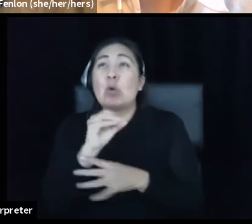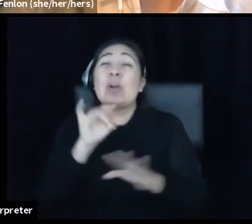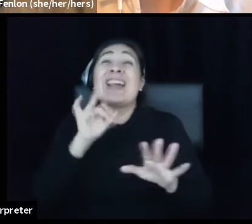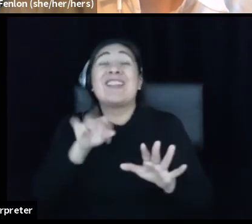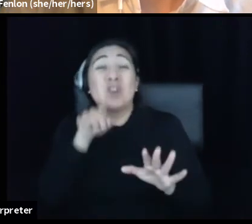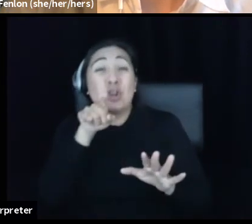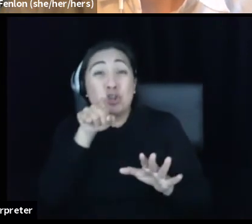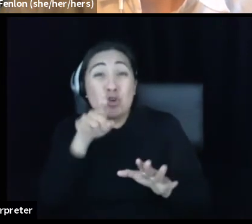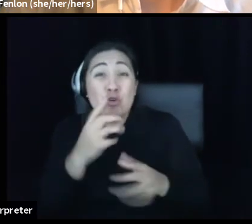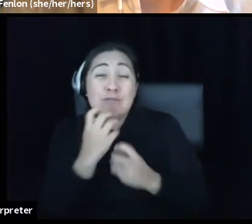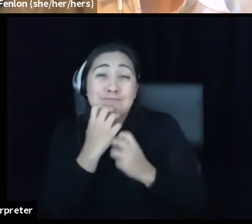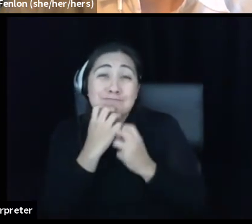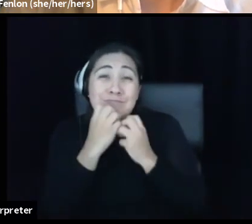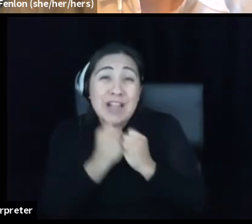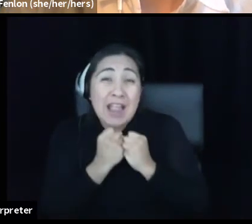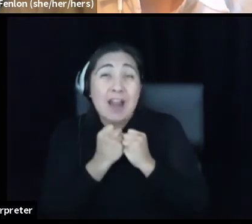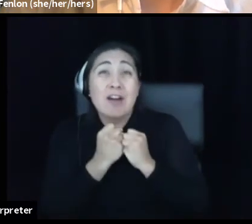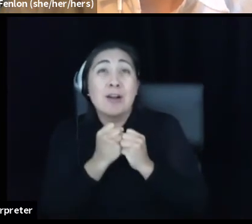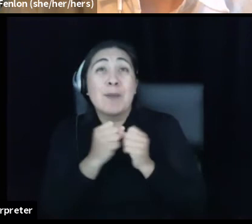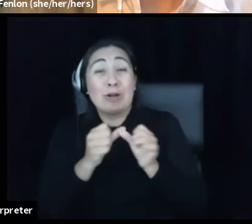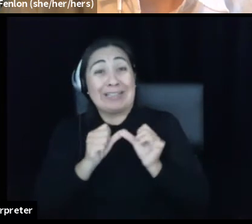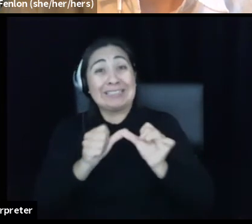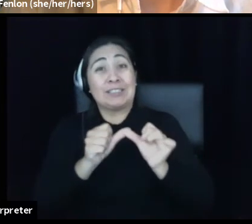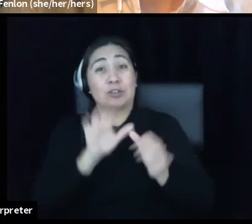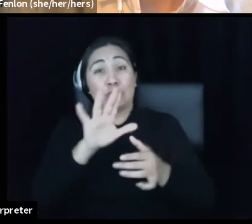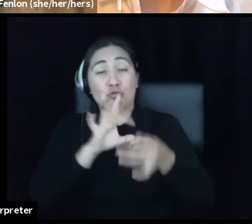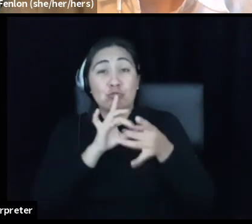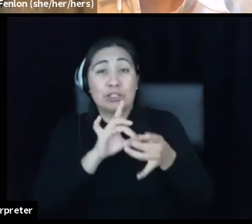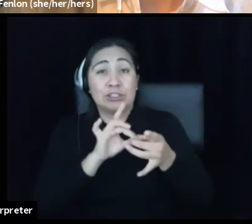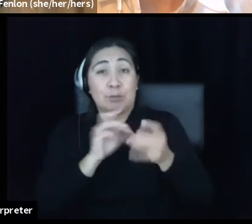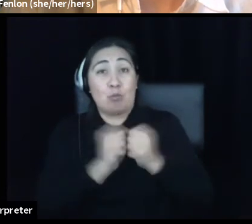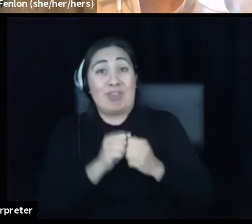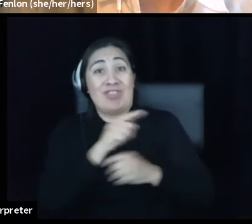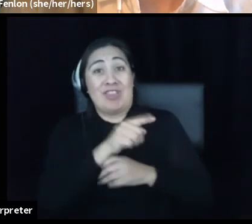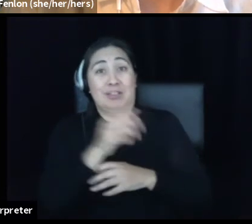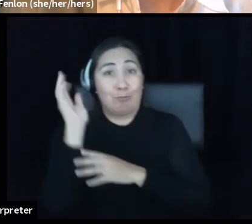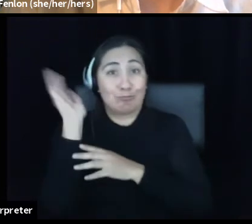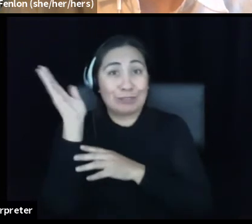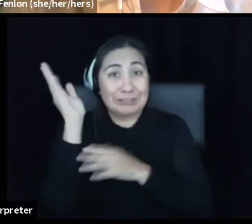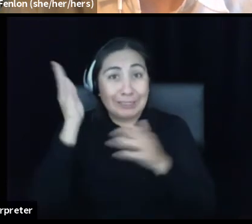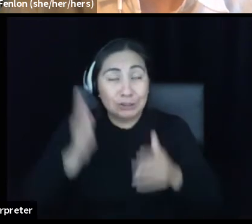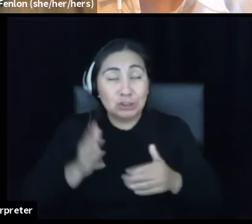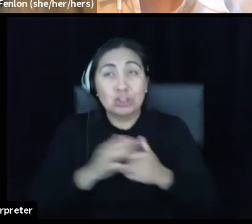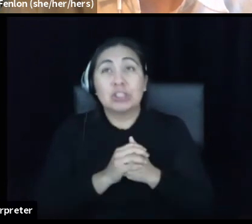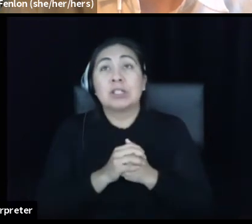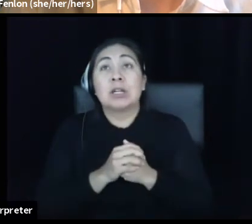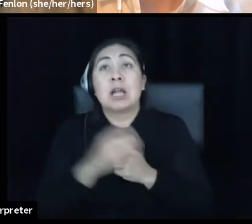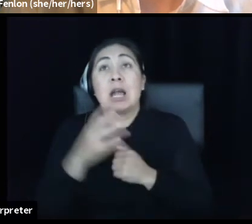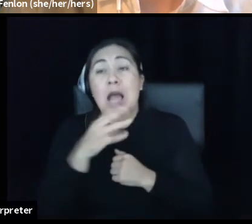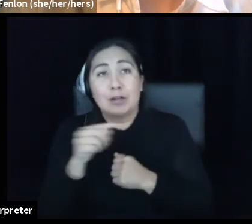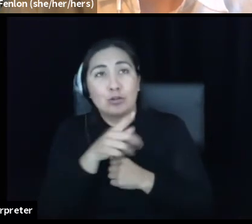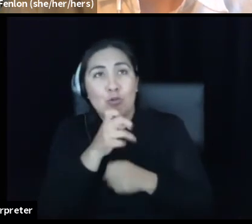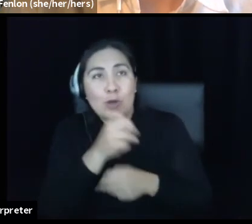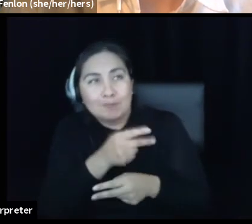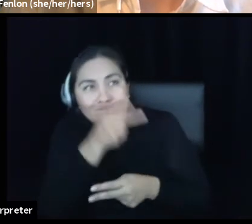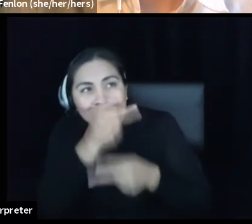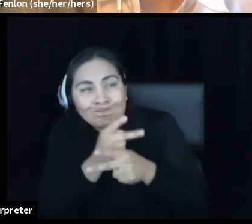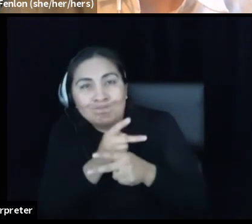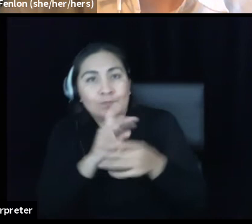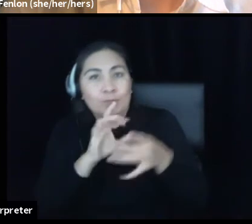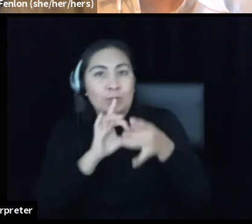if you care about continuing a relationship with this presenter, and you want to preserve that relationship,